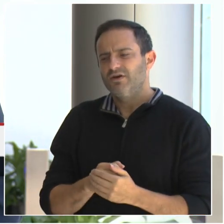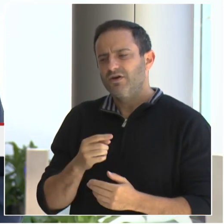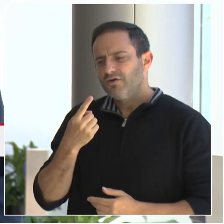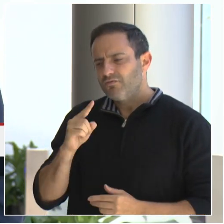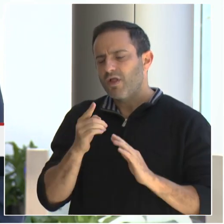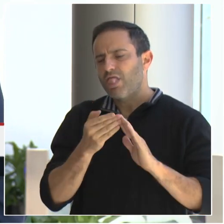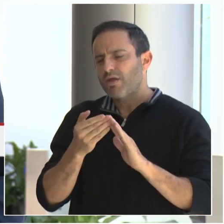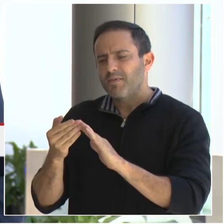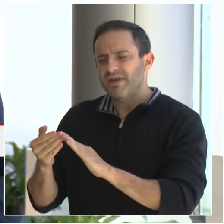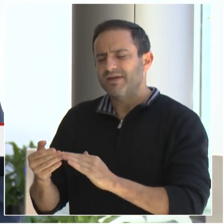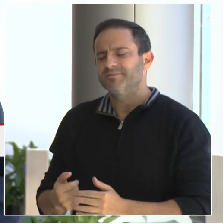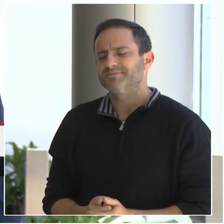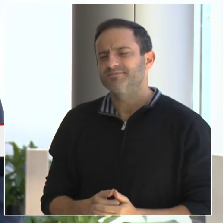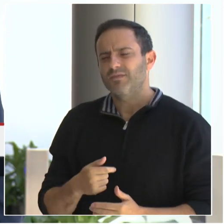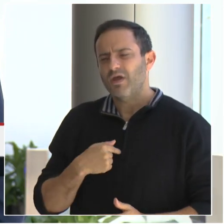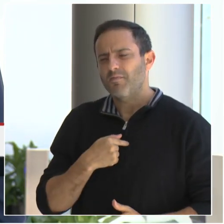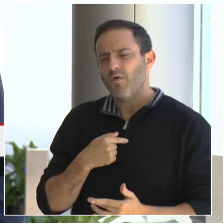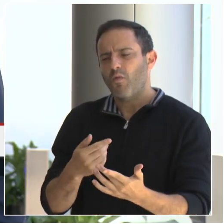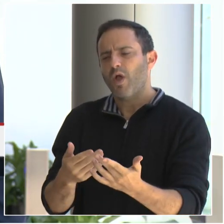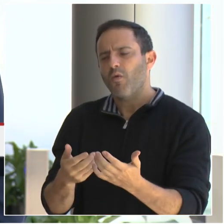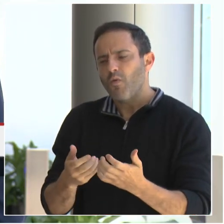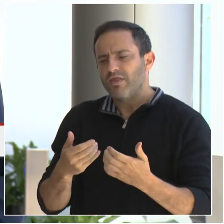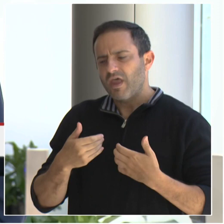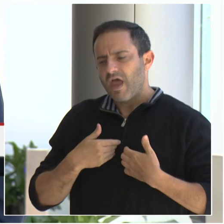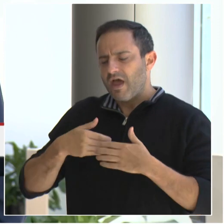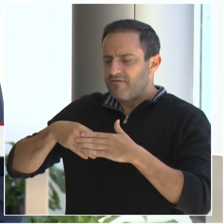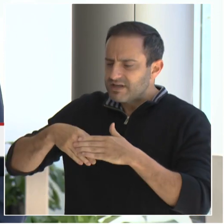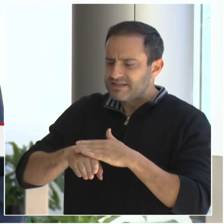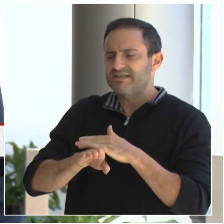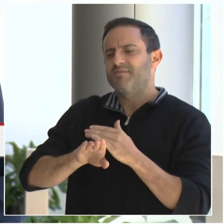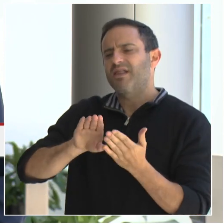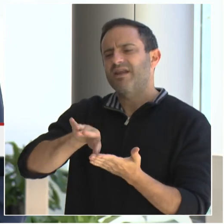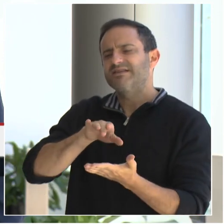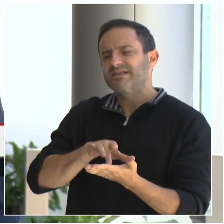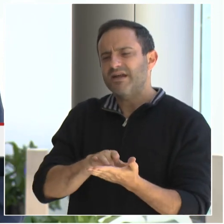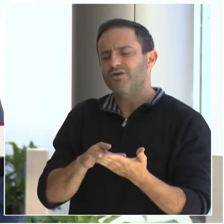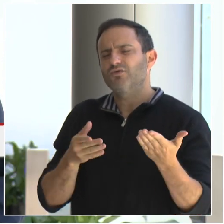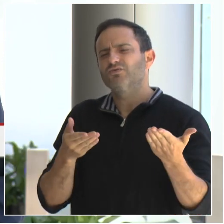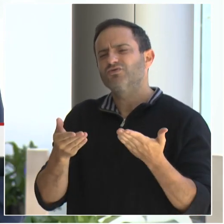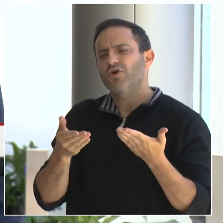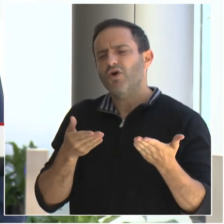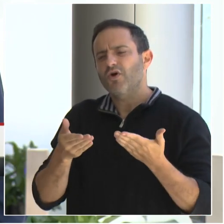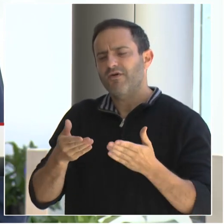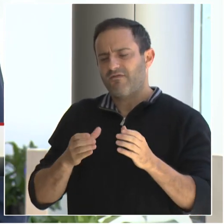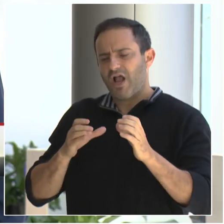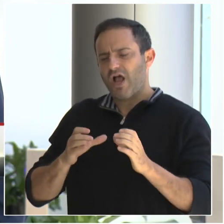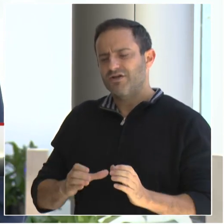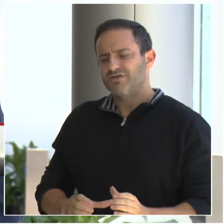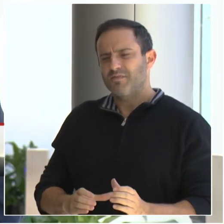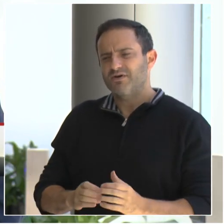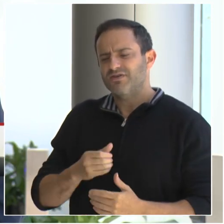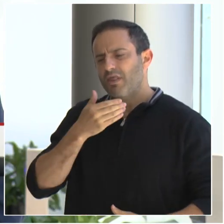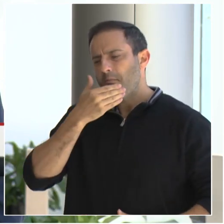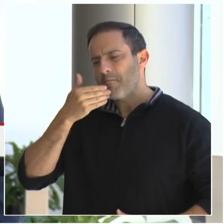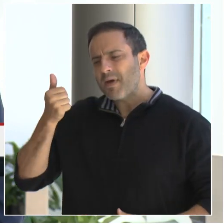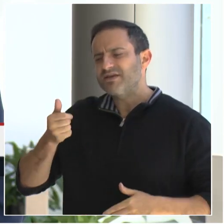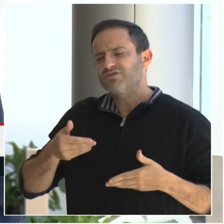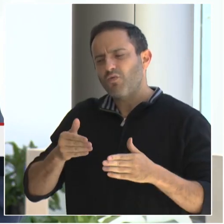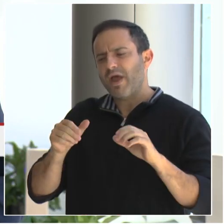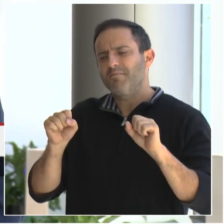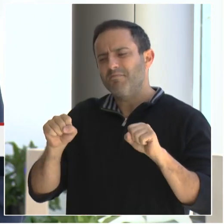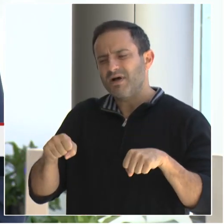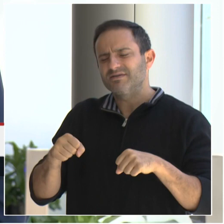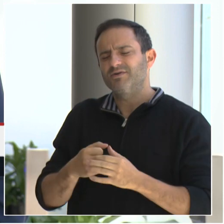this community. But we want to also have a new accessibility center to serve our customers in the best way possible. So I'm